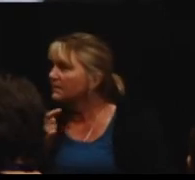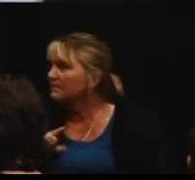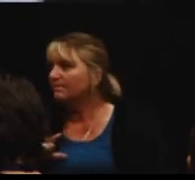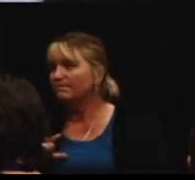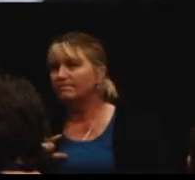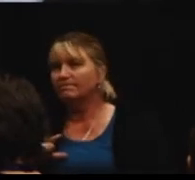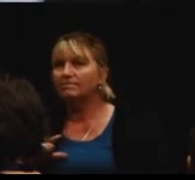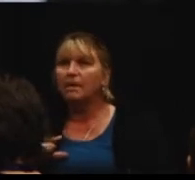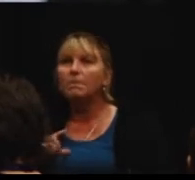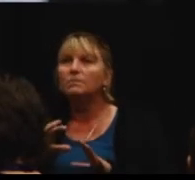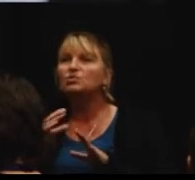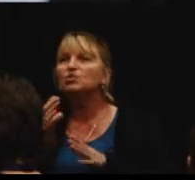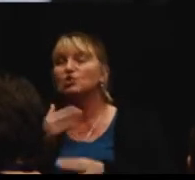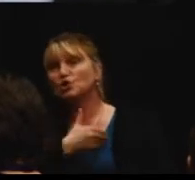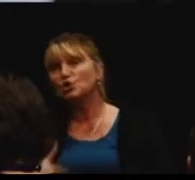any longer. Kia ora.